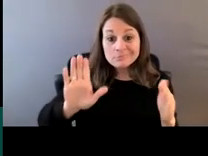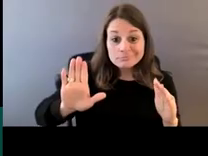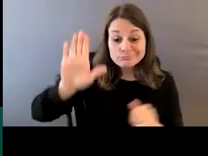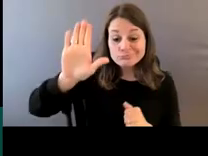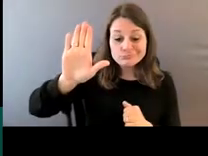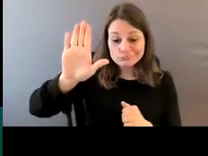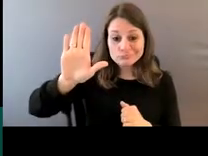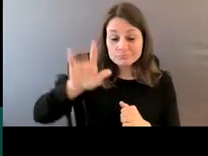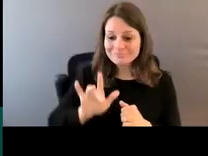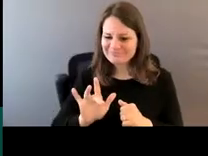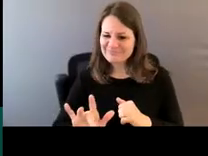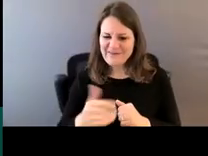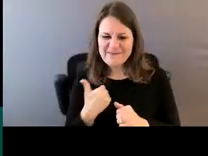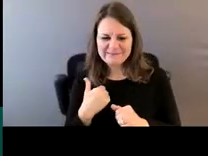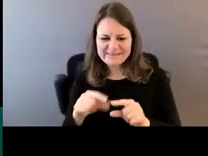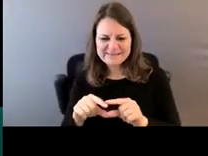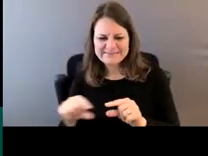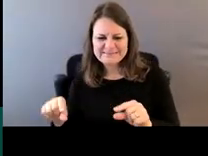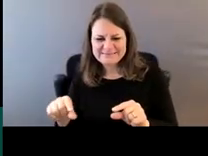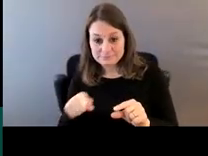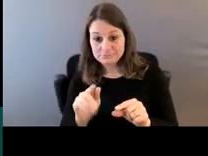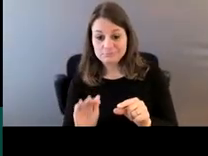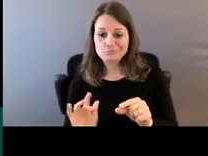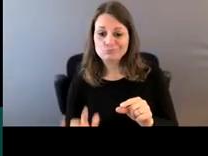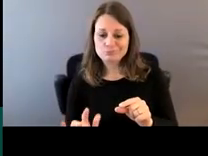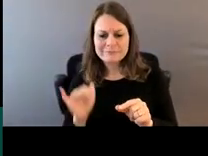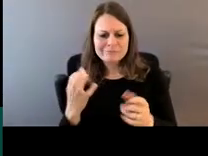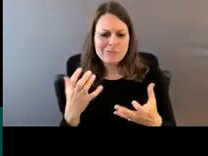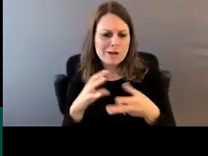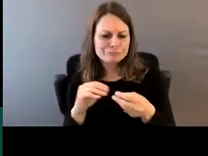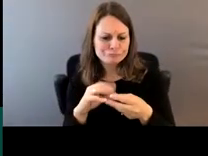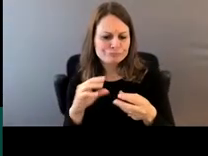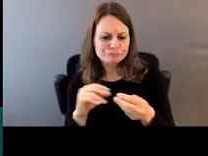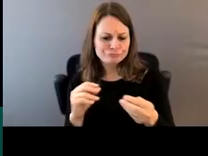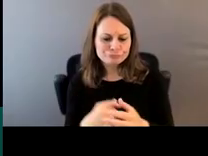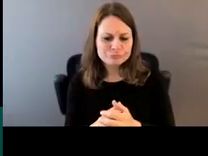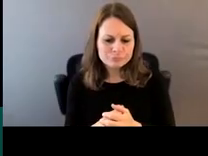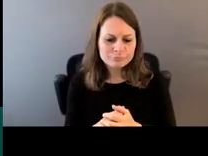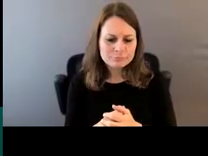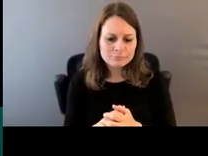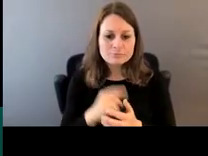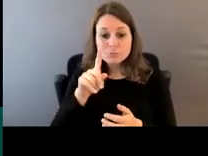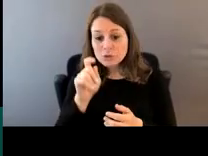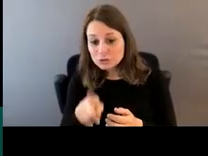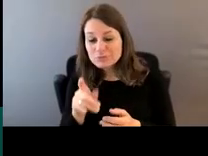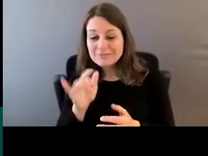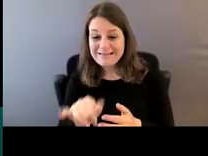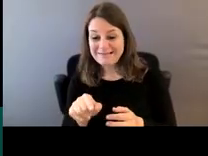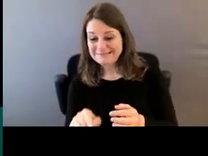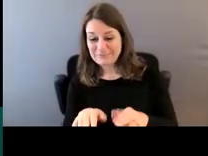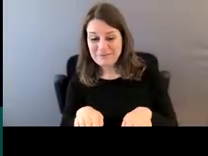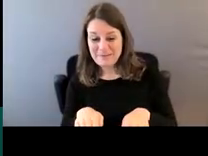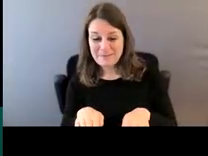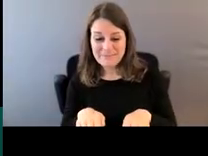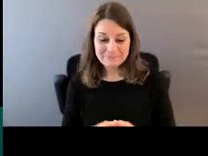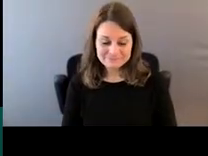screen. It says react. There's a heart. If you click on it, you'll see at the very bottom there's a little raise hand. So